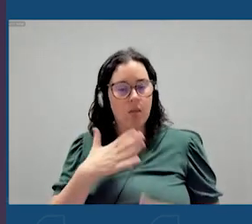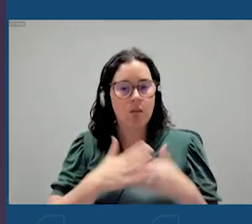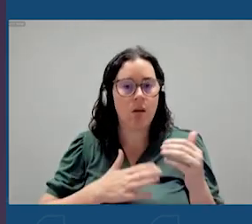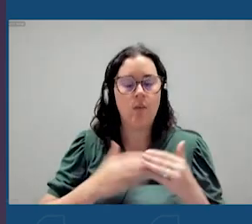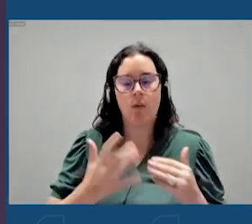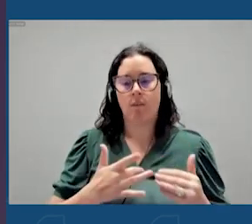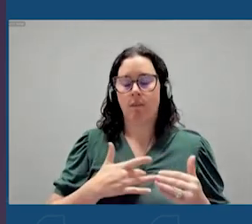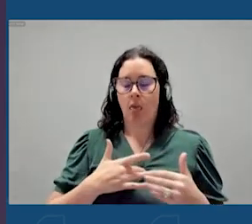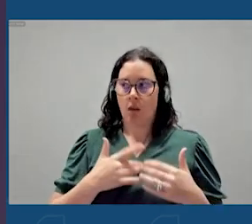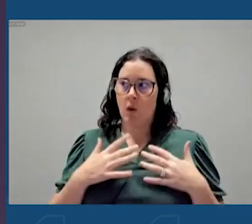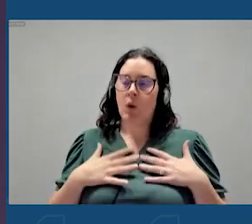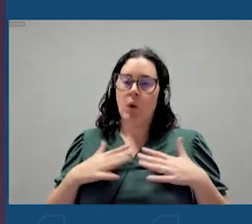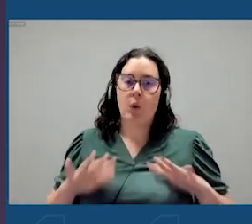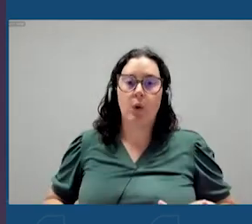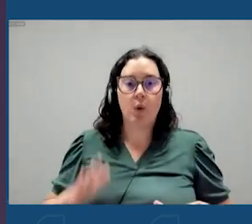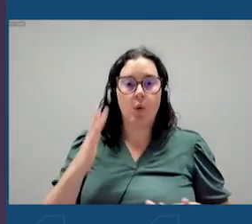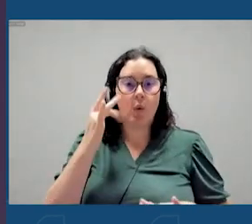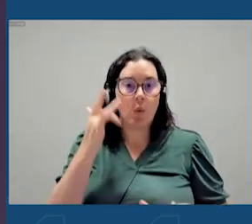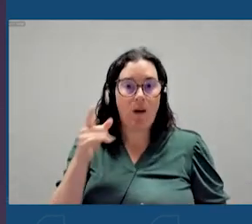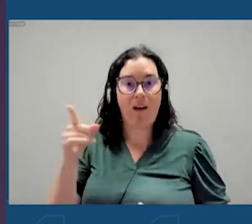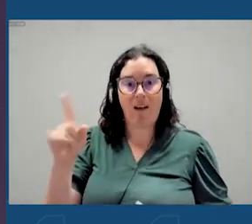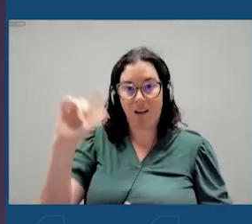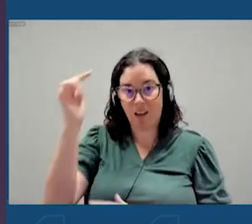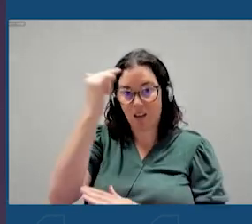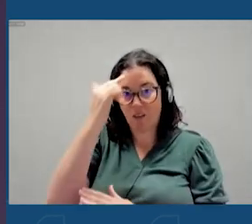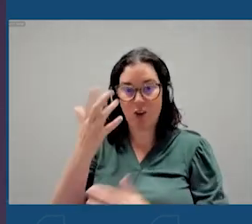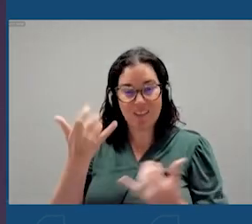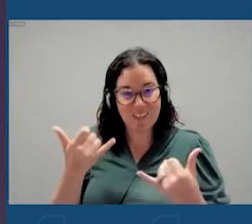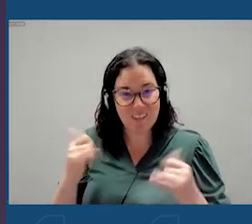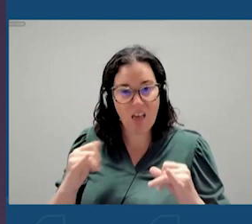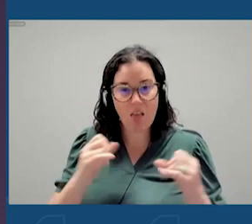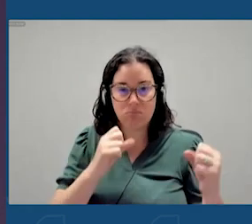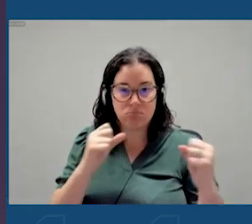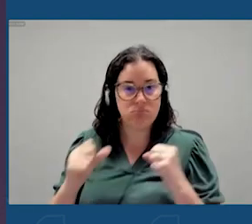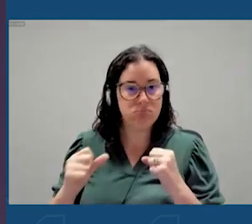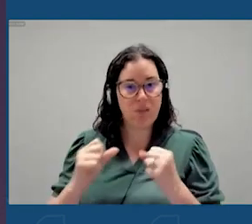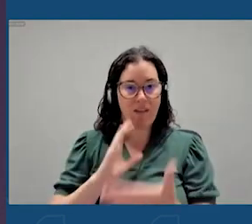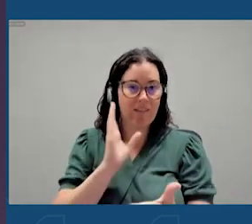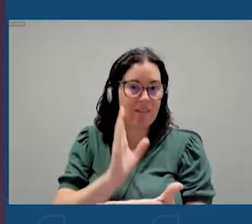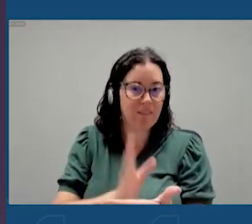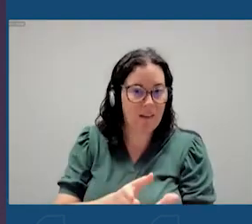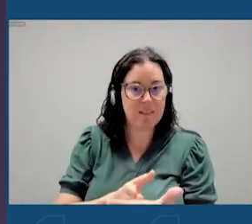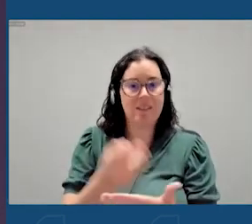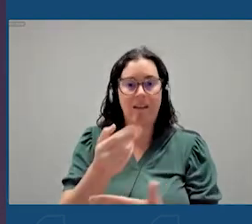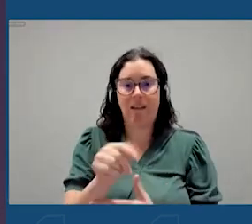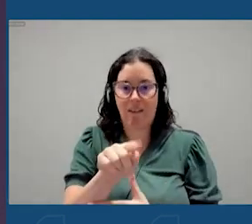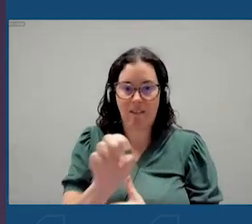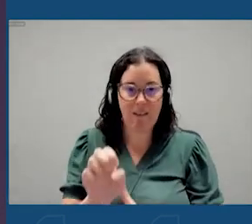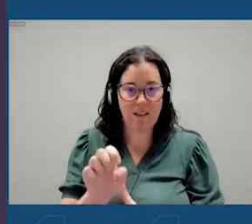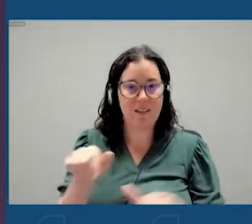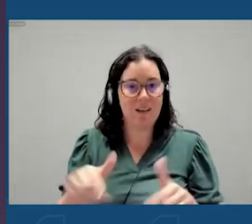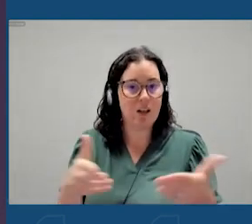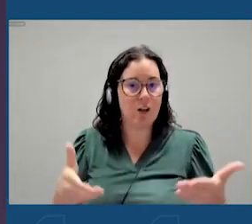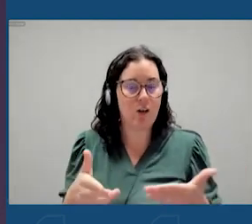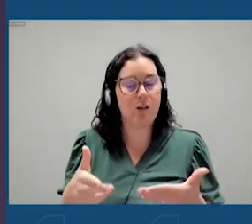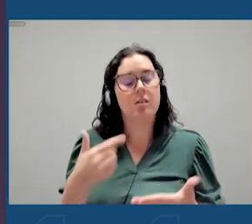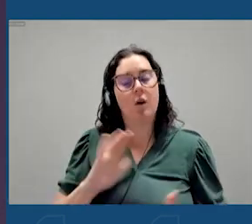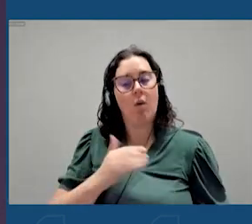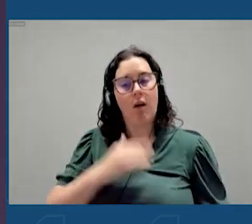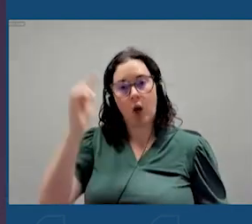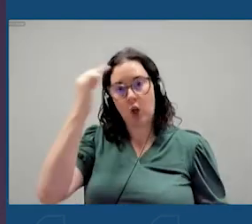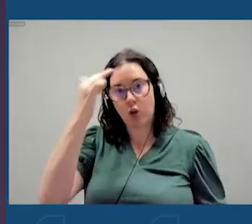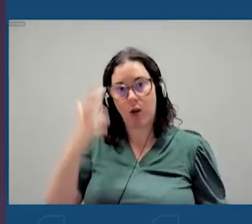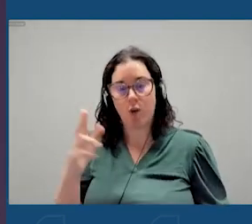speaks out and acts against hate that we see in New York. And we are very fortunate to have a governor in New York who has always been a